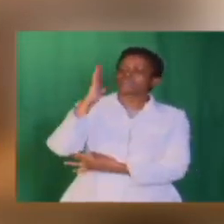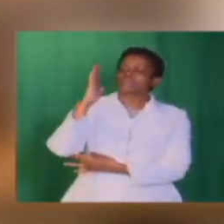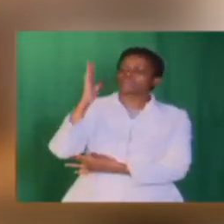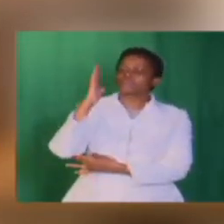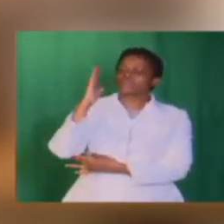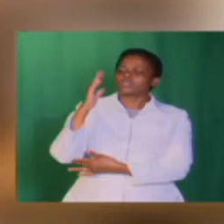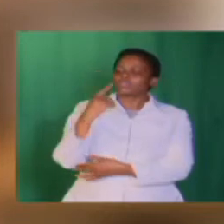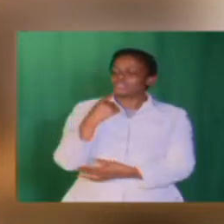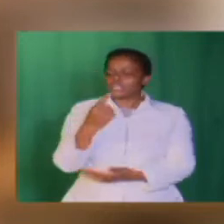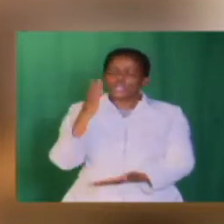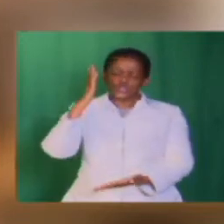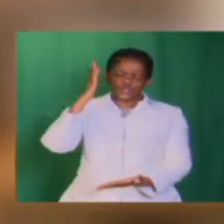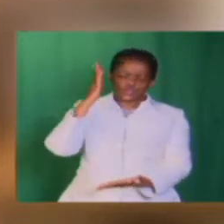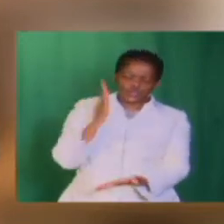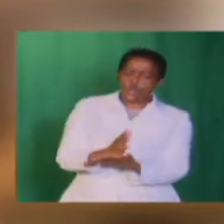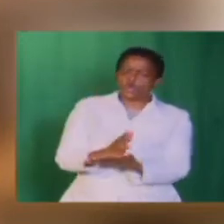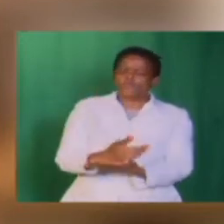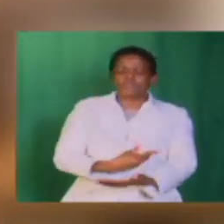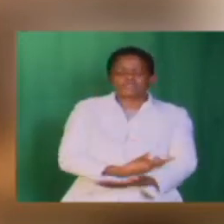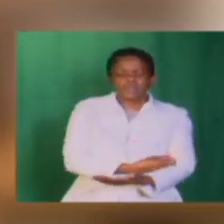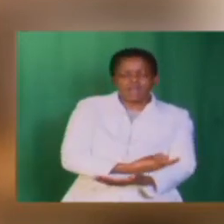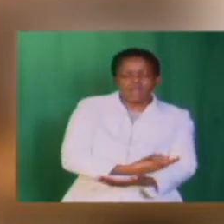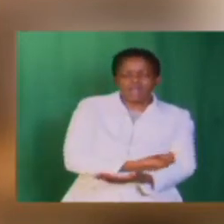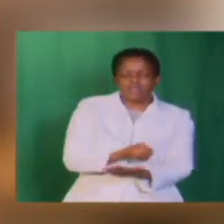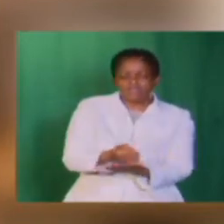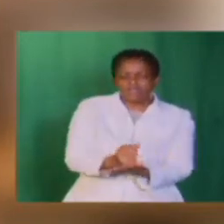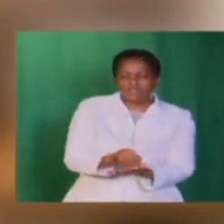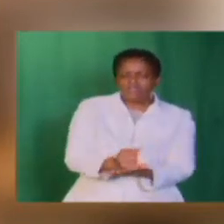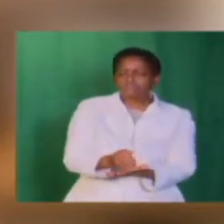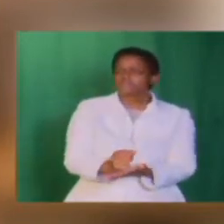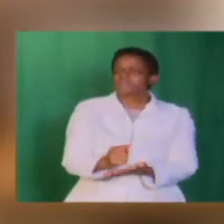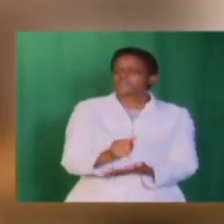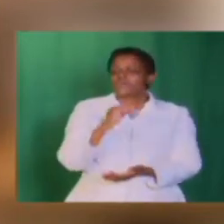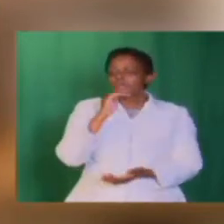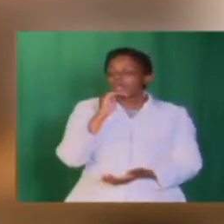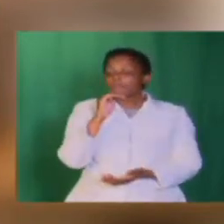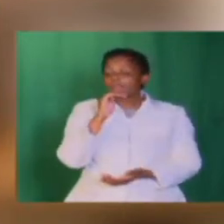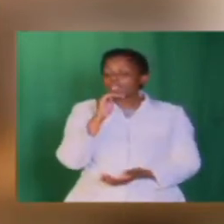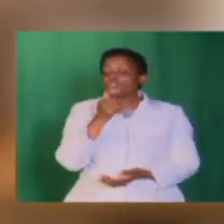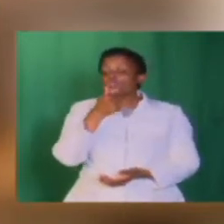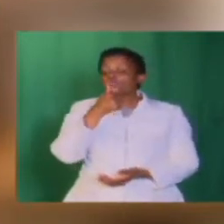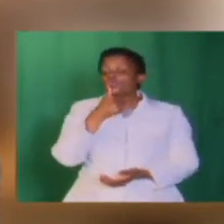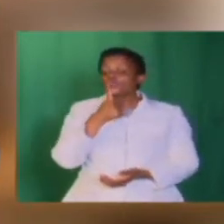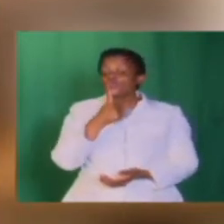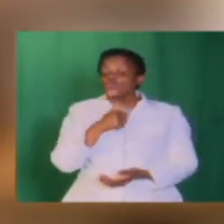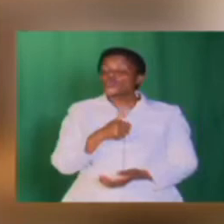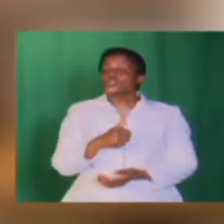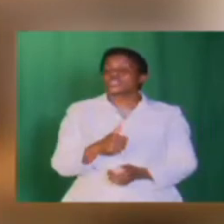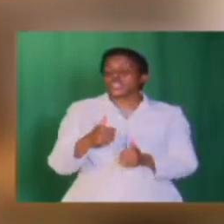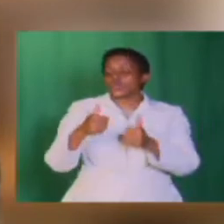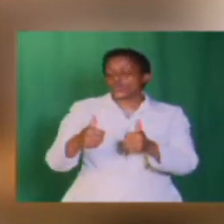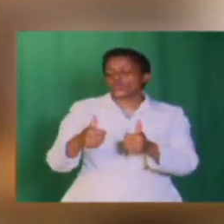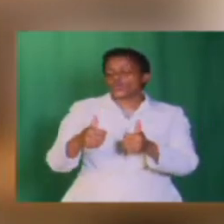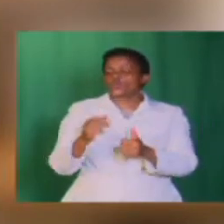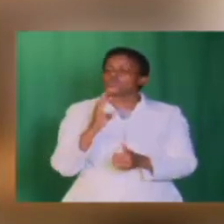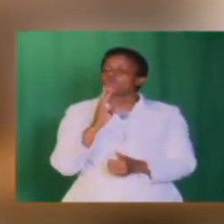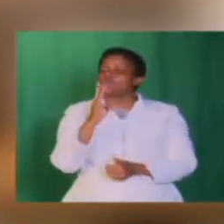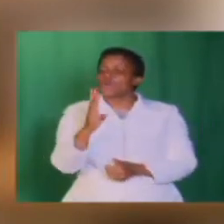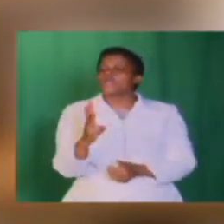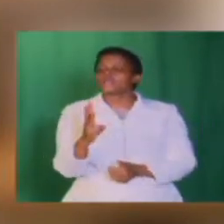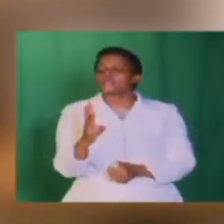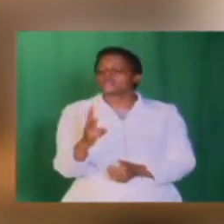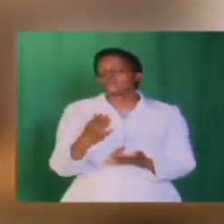them, stop using drugs. It is an imperative statement. So you are now using a grammar accurately for it